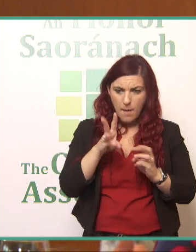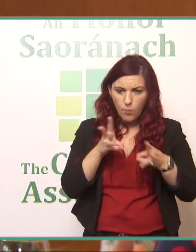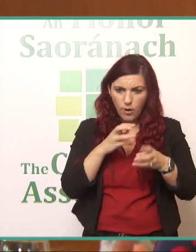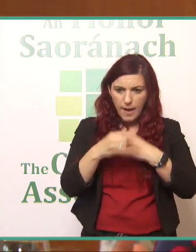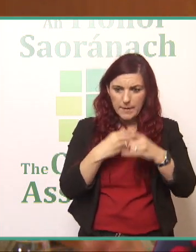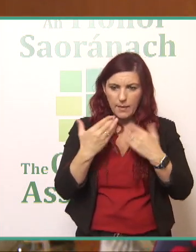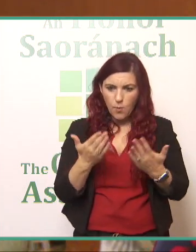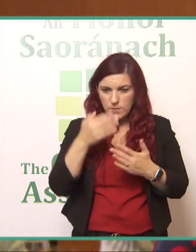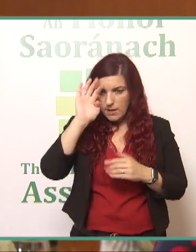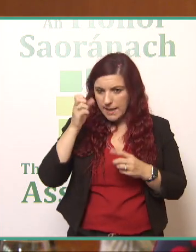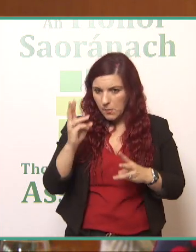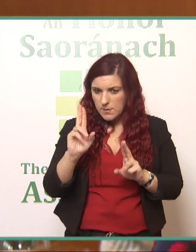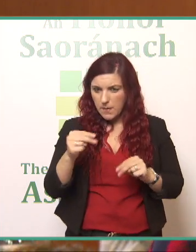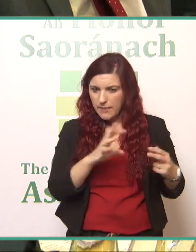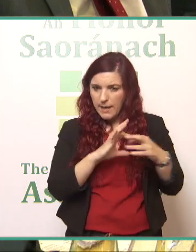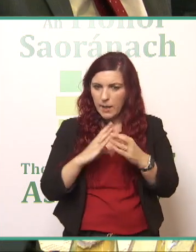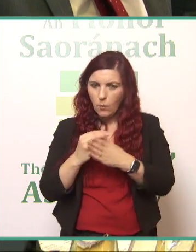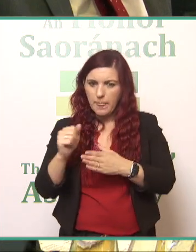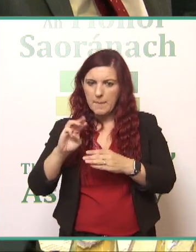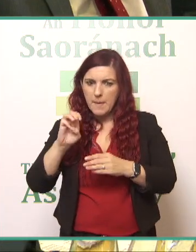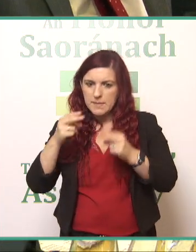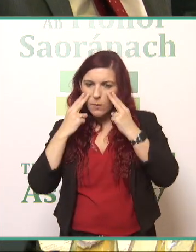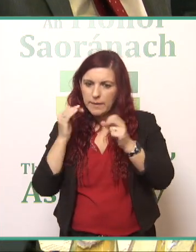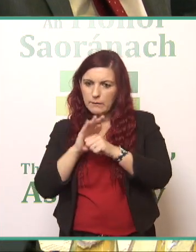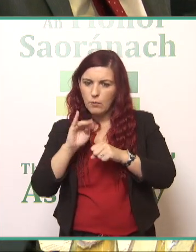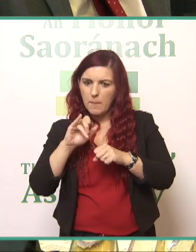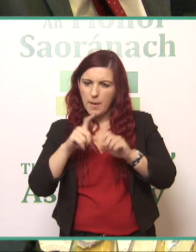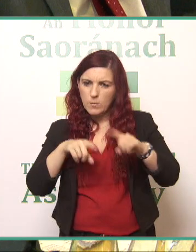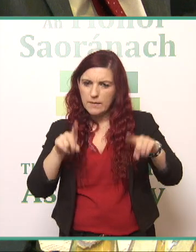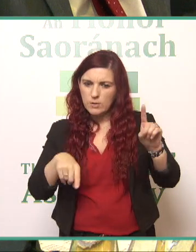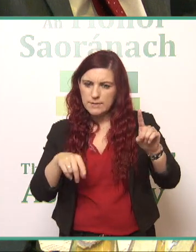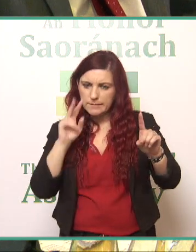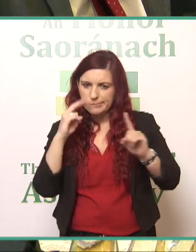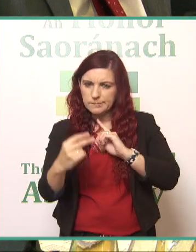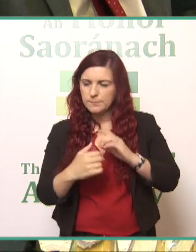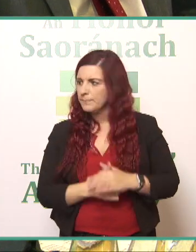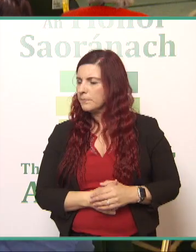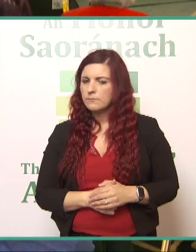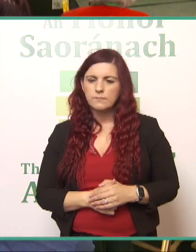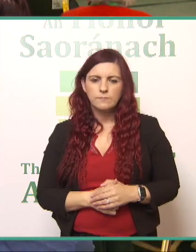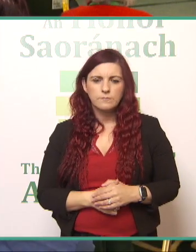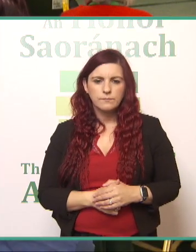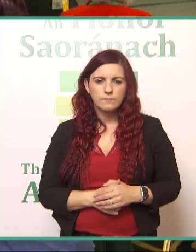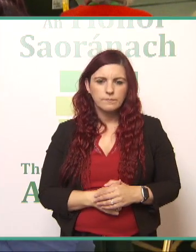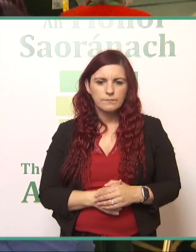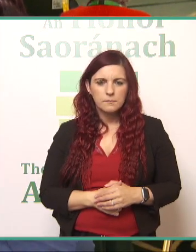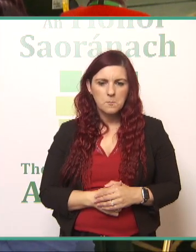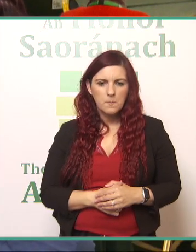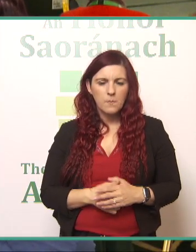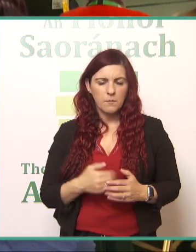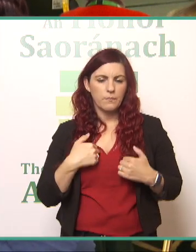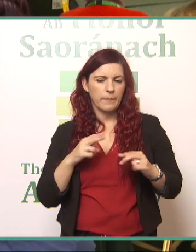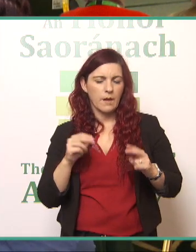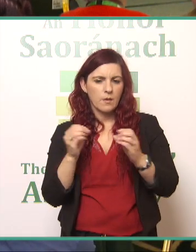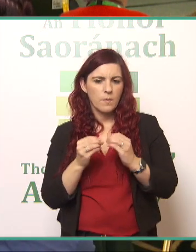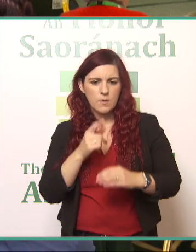Thank you. I can comment on that. It's a